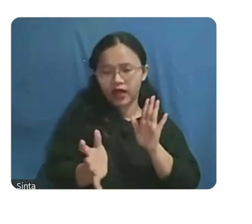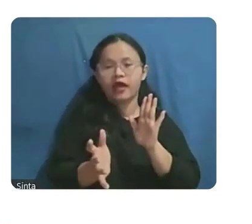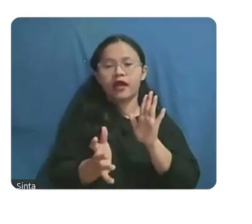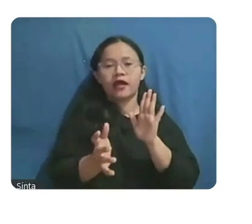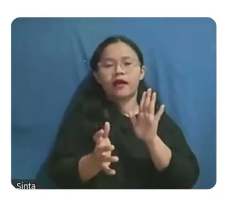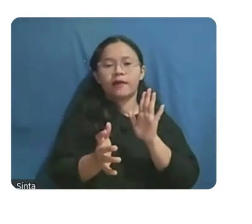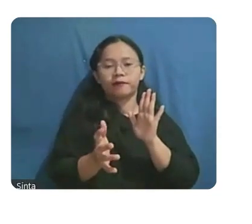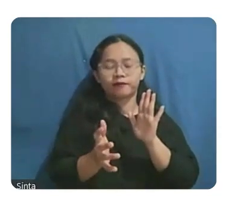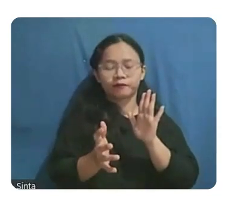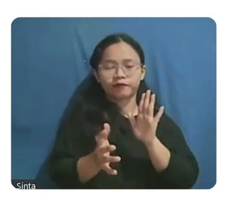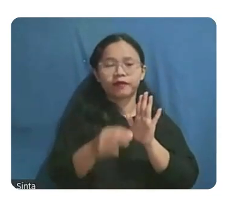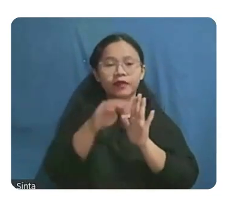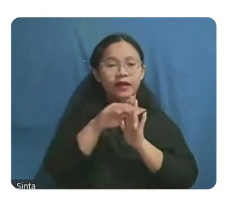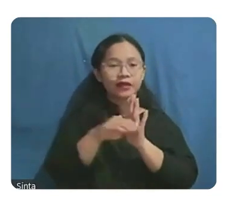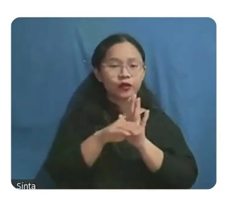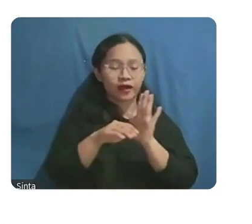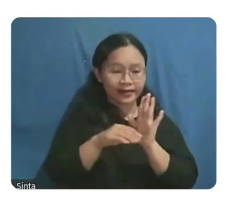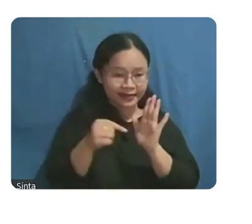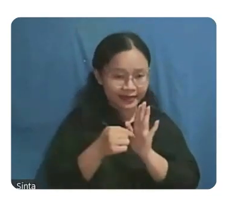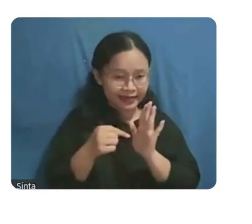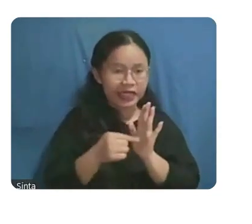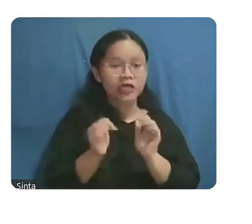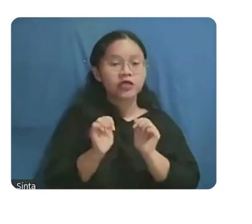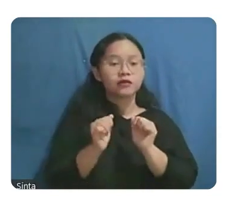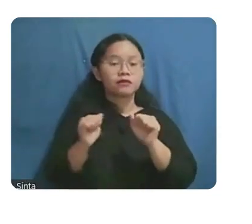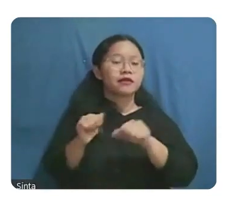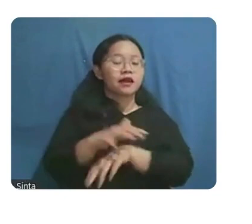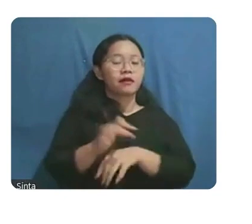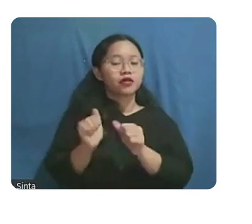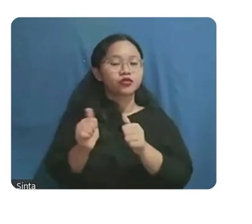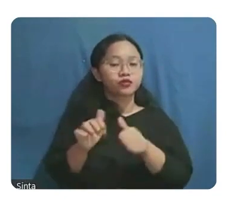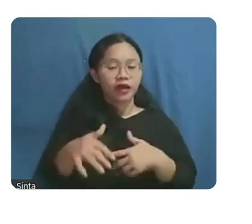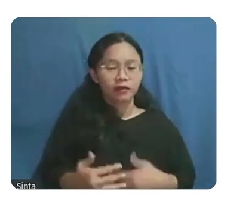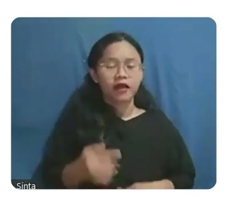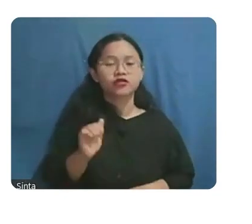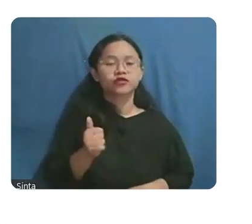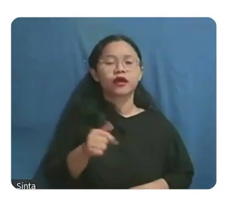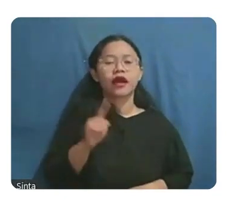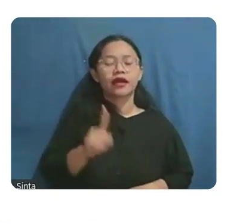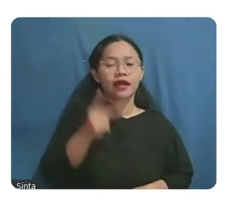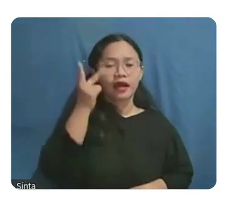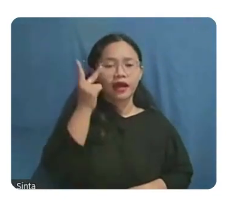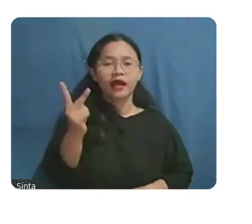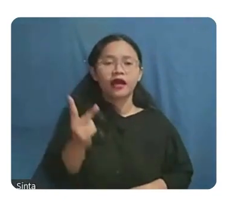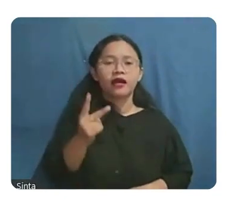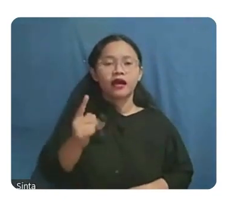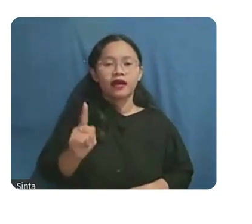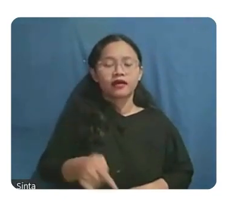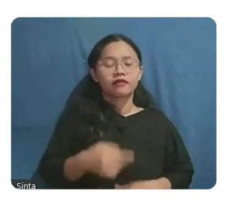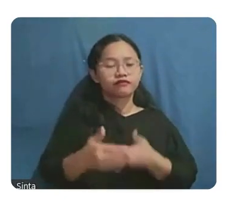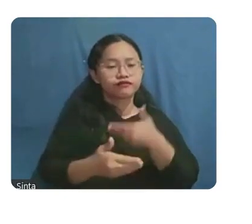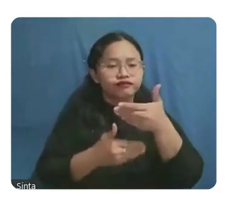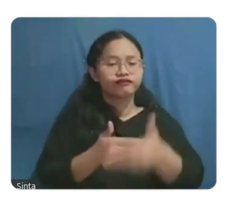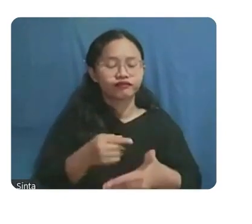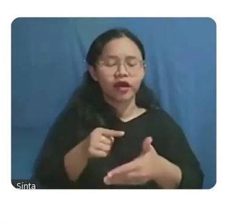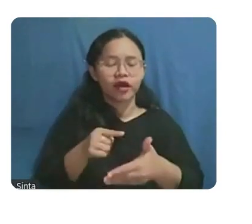Pollution. And this committee has formed 4 areas for its handling. First,